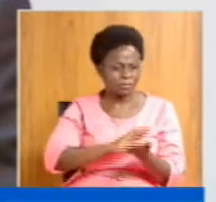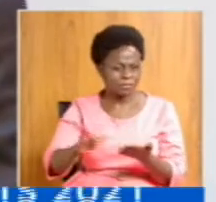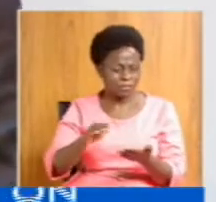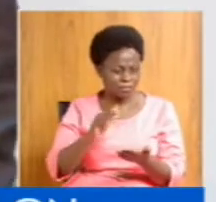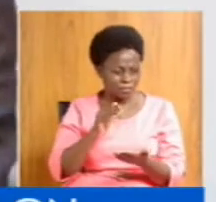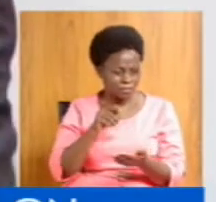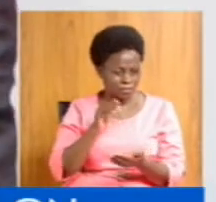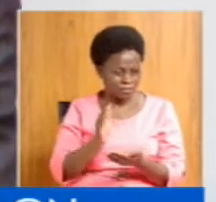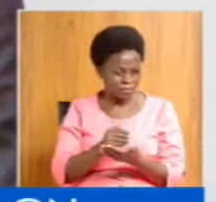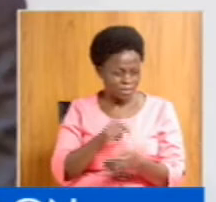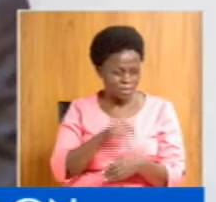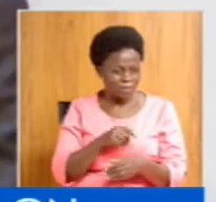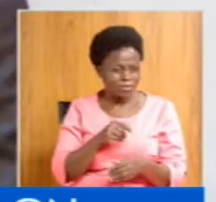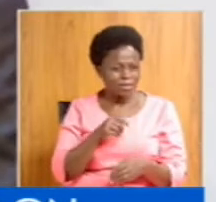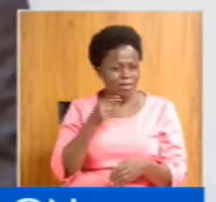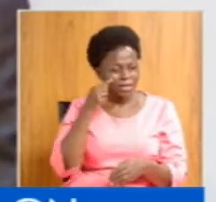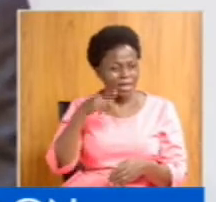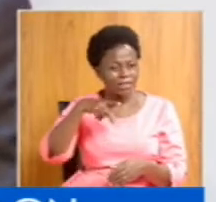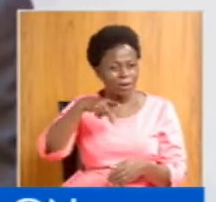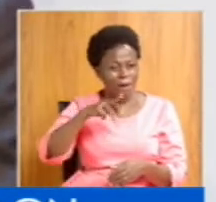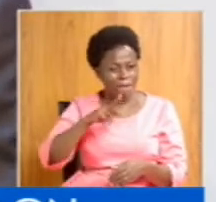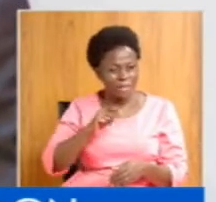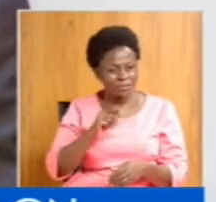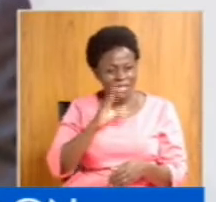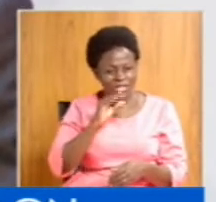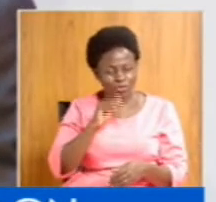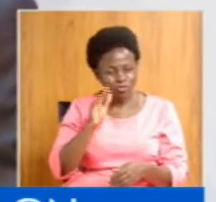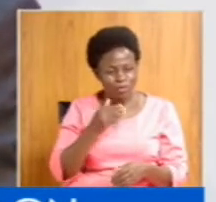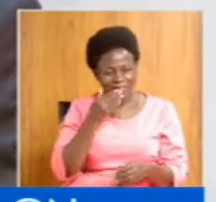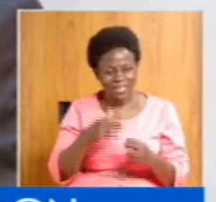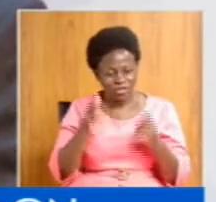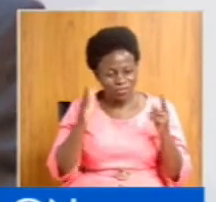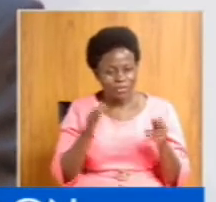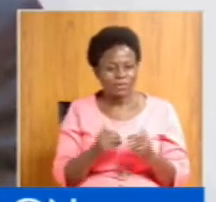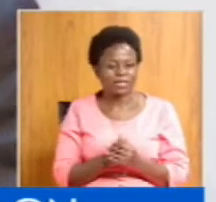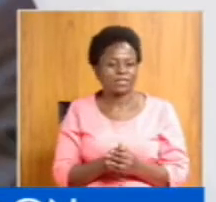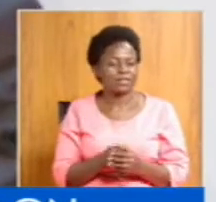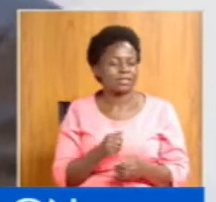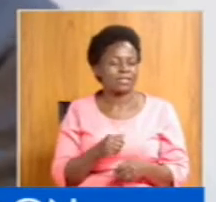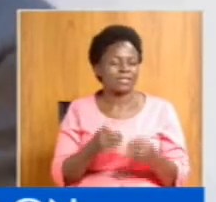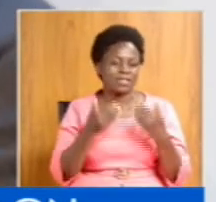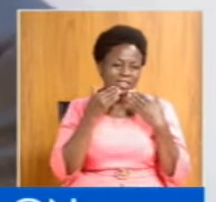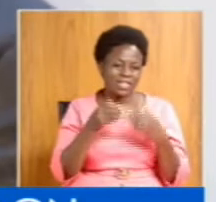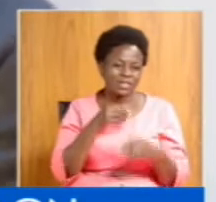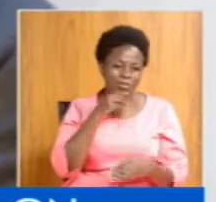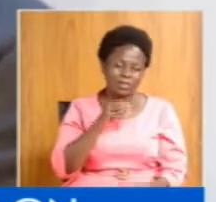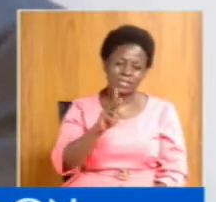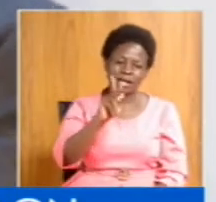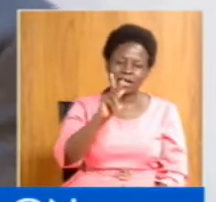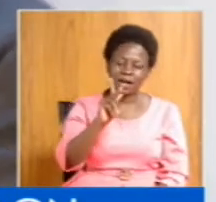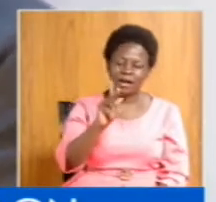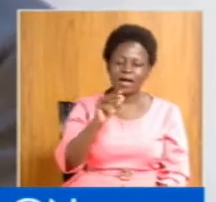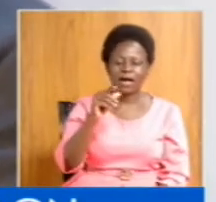this time I think I'll stop here I saw Patrick standing up I've talked too much thank you Patrick not really thank you so much Mr. Kagua